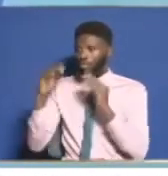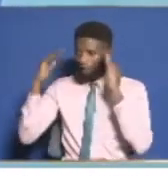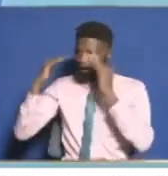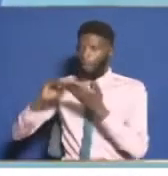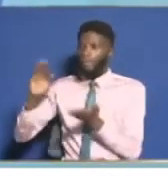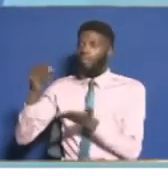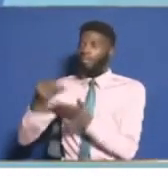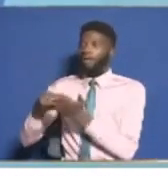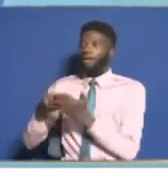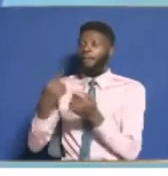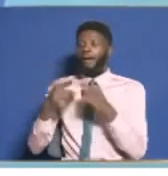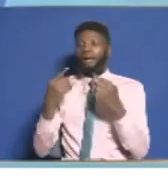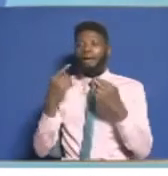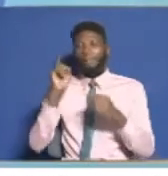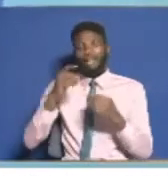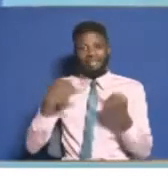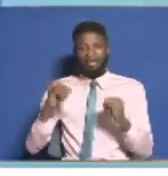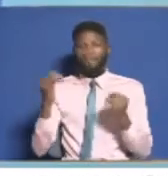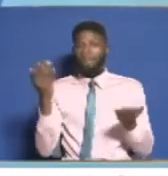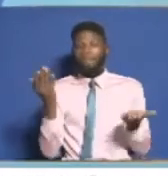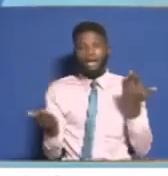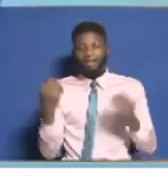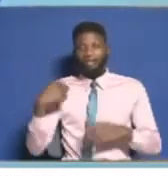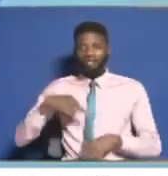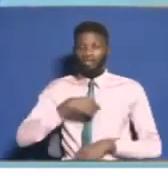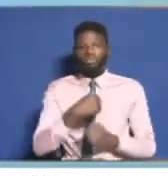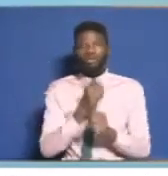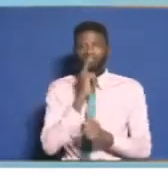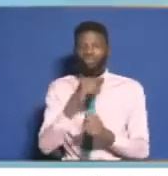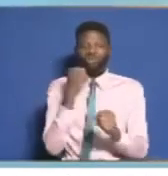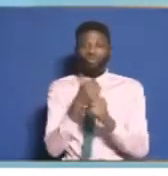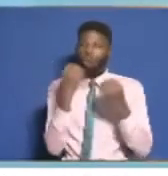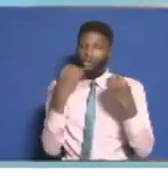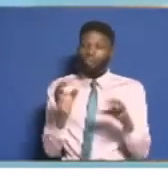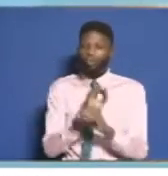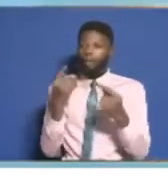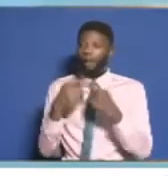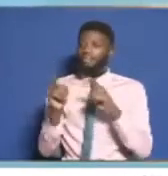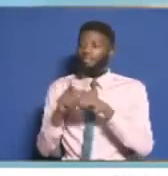balance the ecosystem and ensure that we are not losing on jobs, but again we are digitizing through.